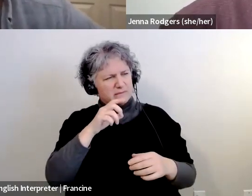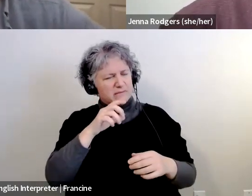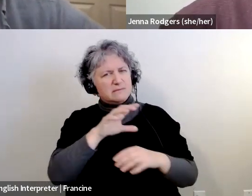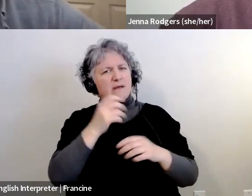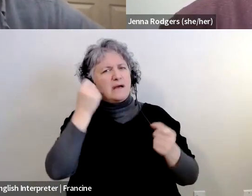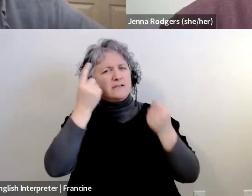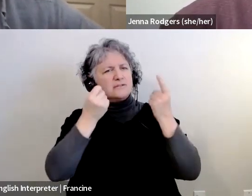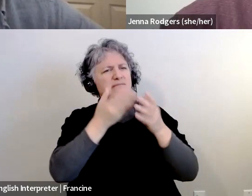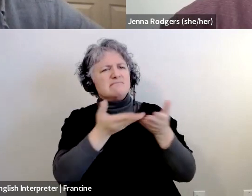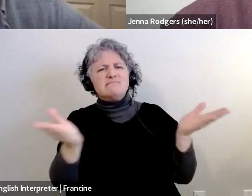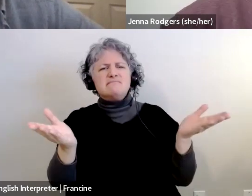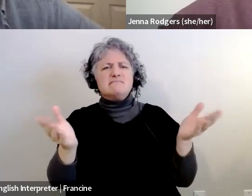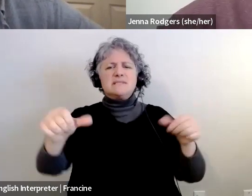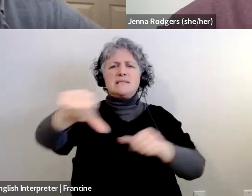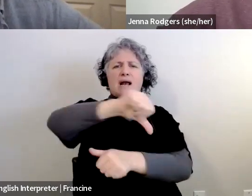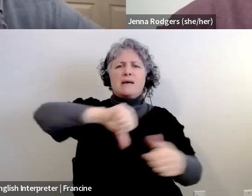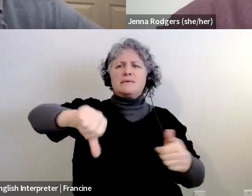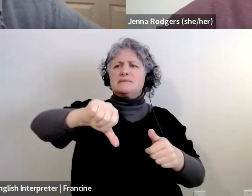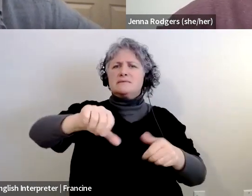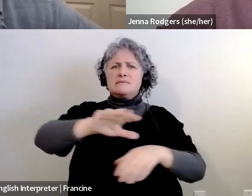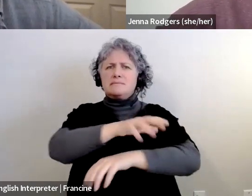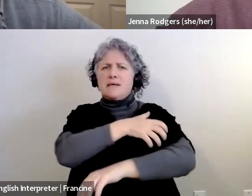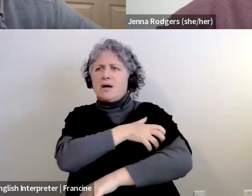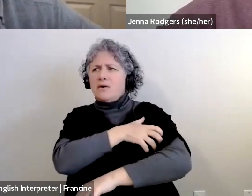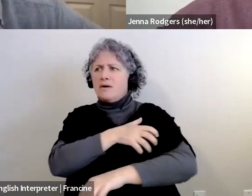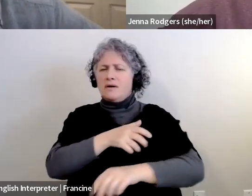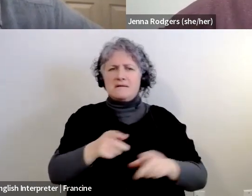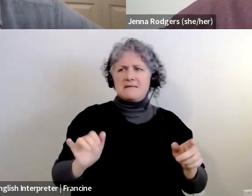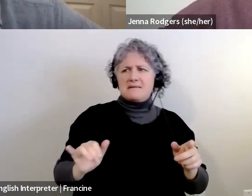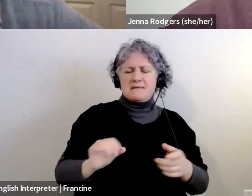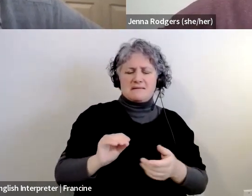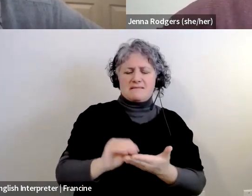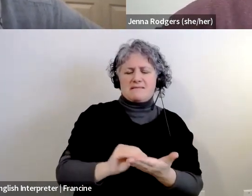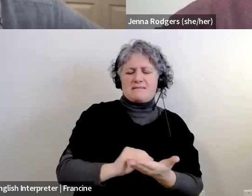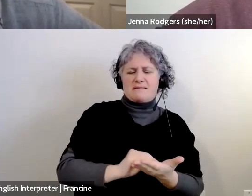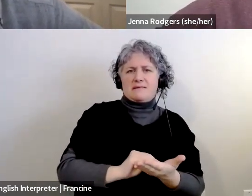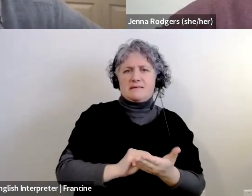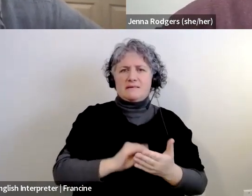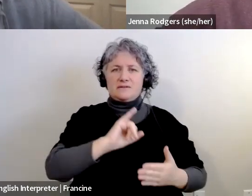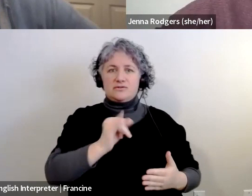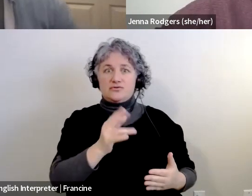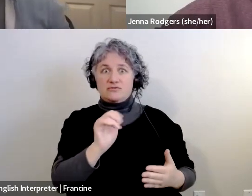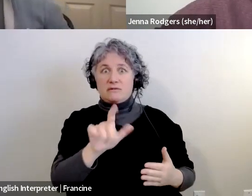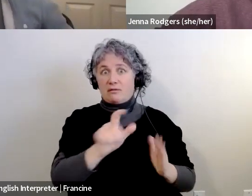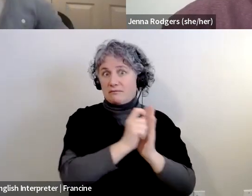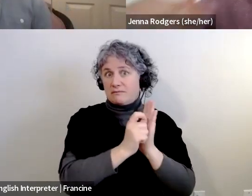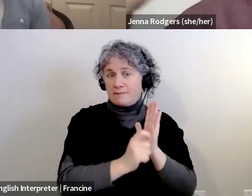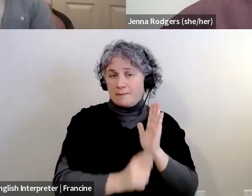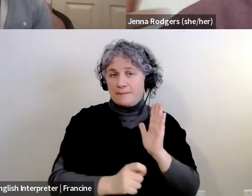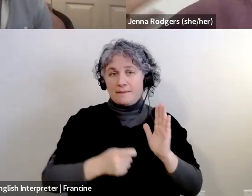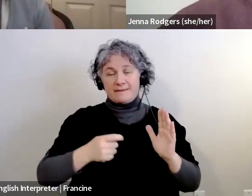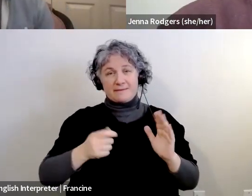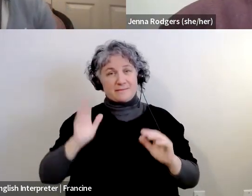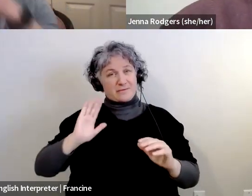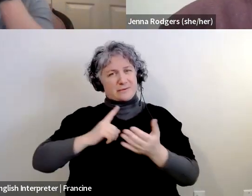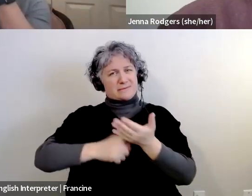reflecting on power dynamics in the room, of journaling. When we talk about social cohesion and the